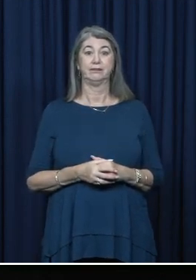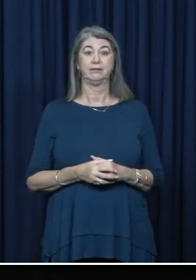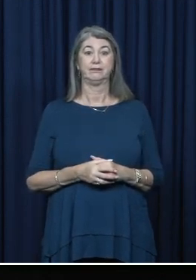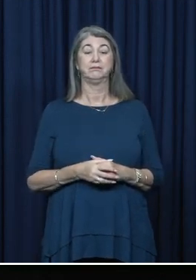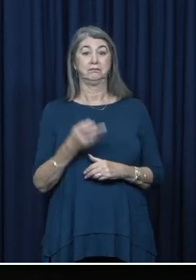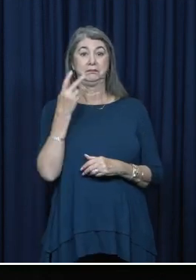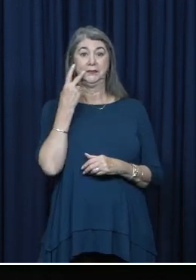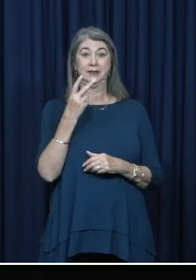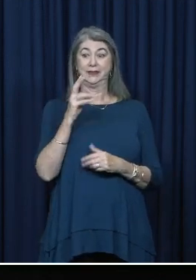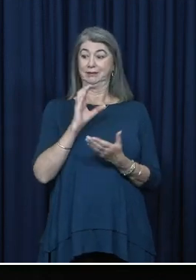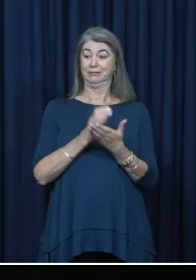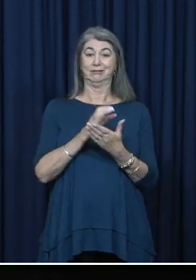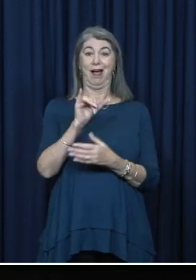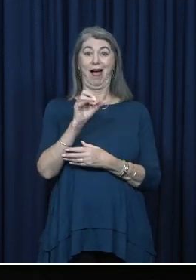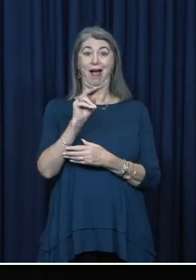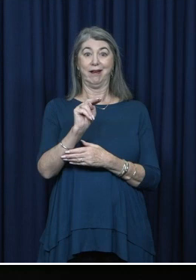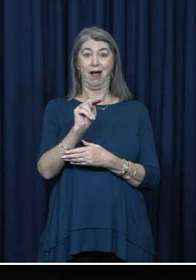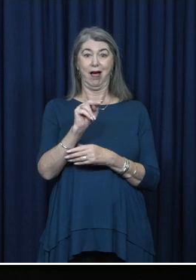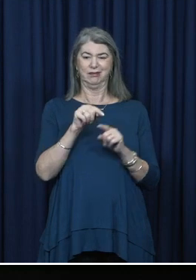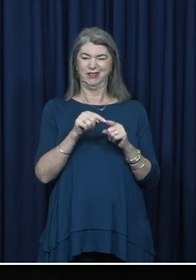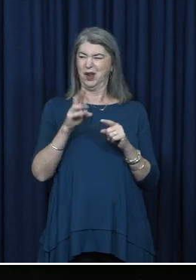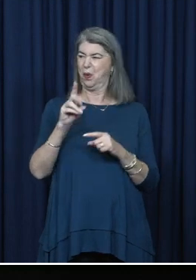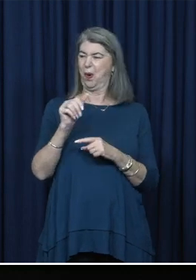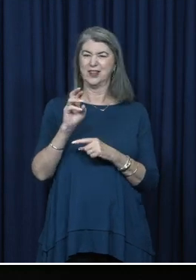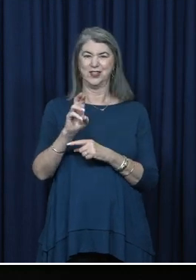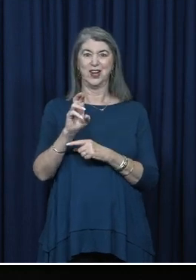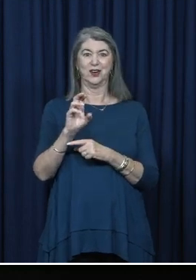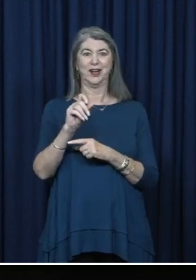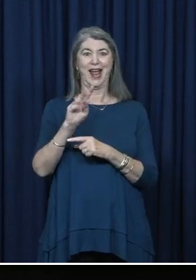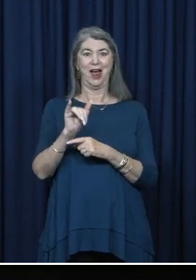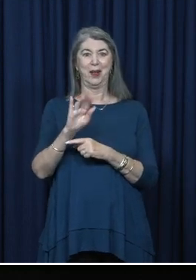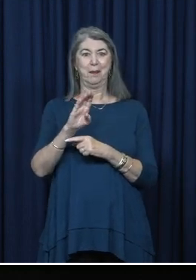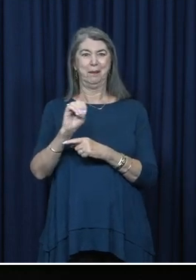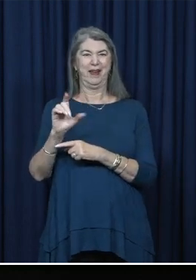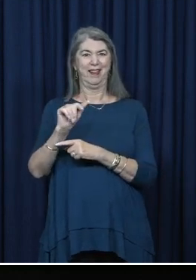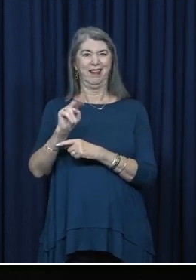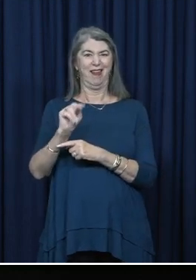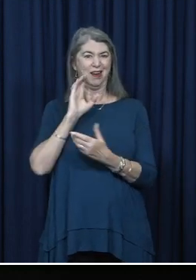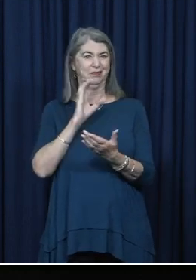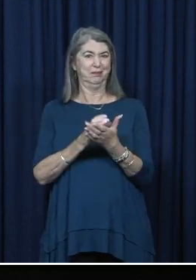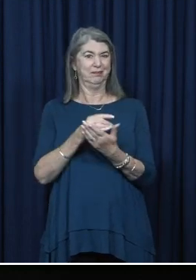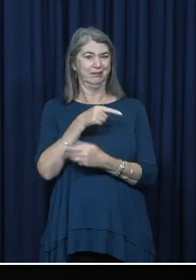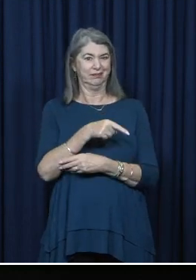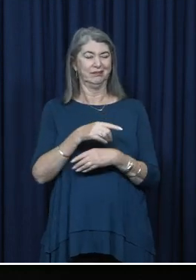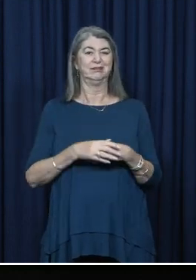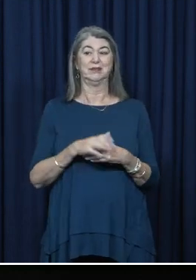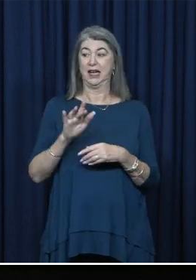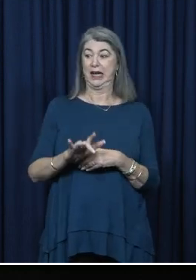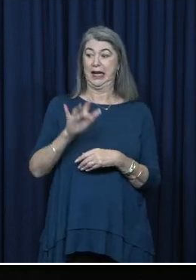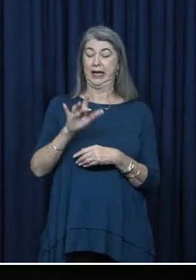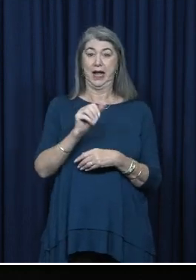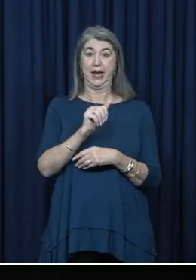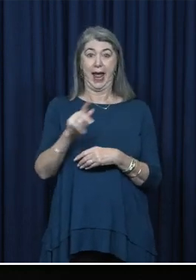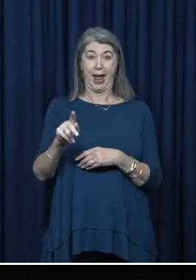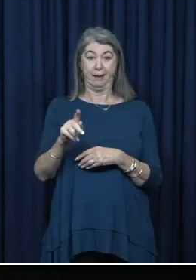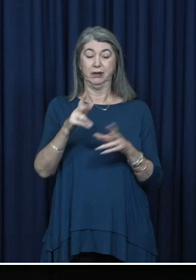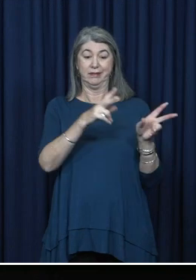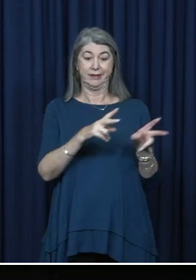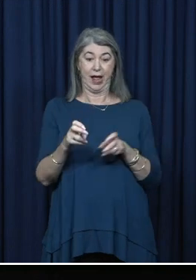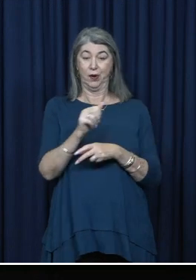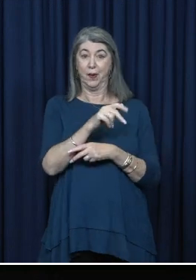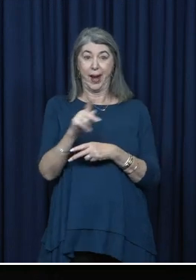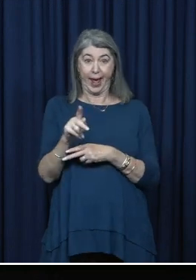You'll see our icon. It has a little Westchester County Beeline logo on it. Click on the app, download the